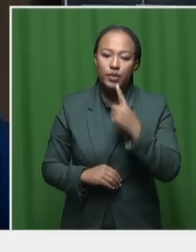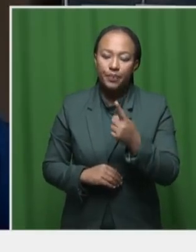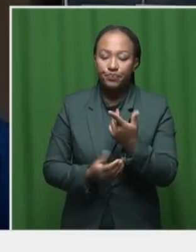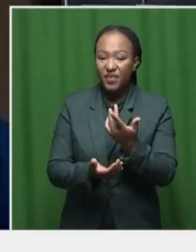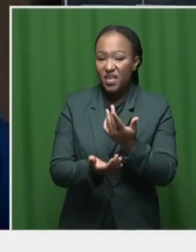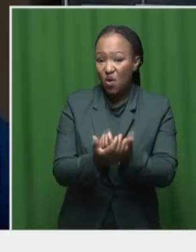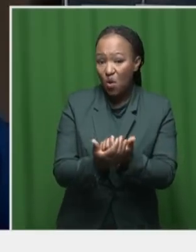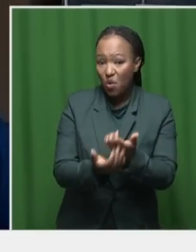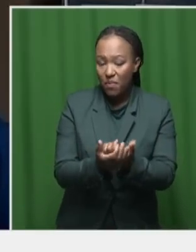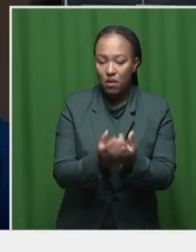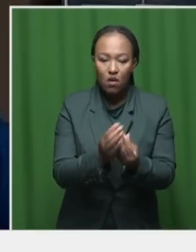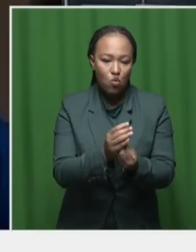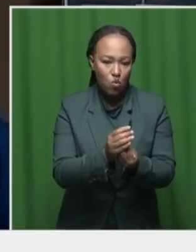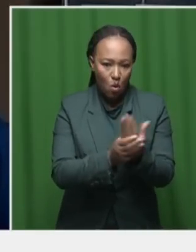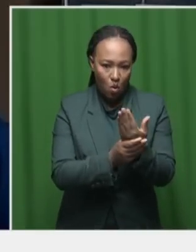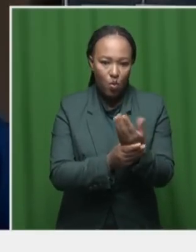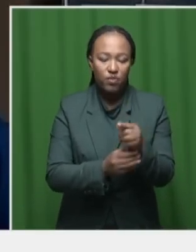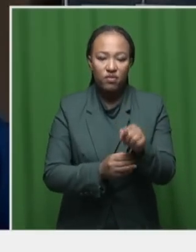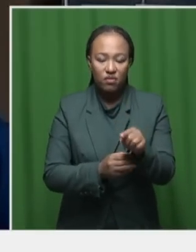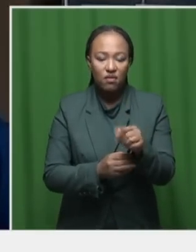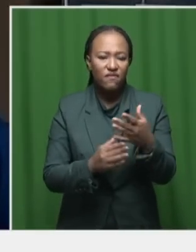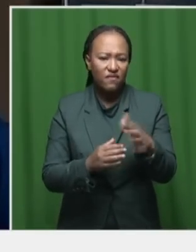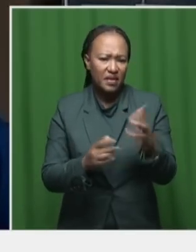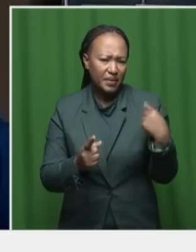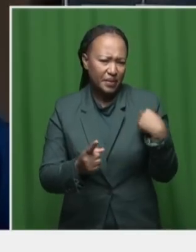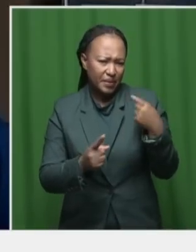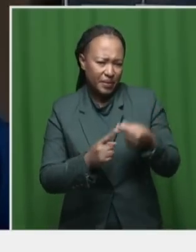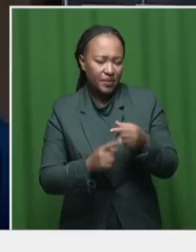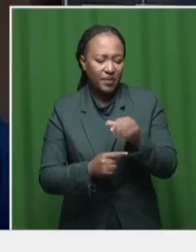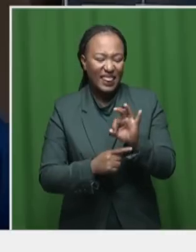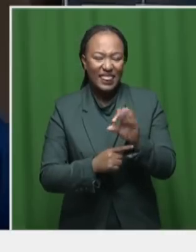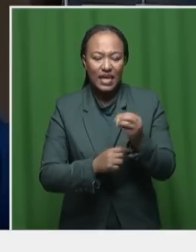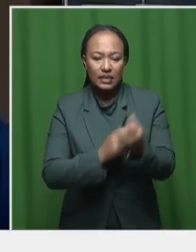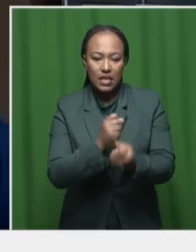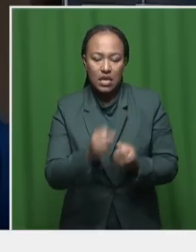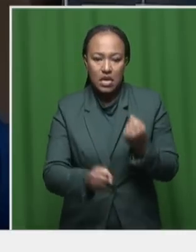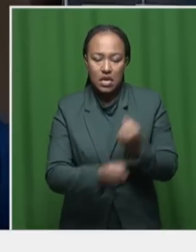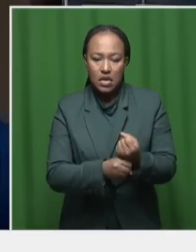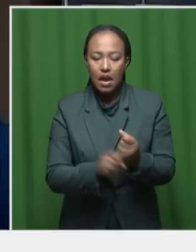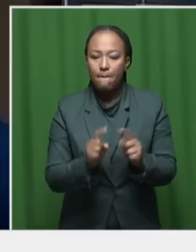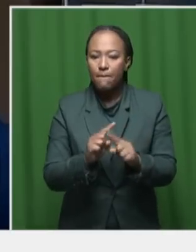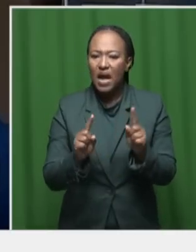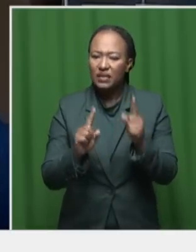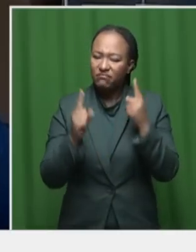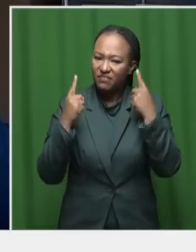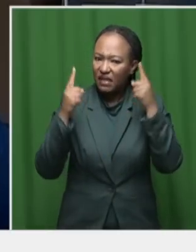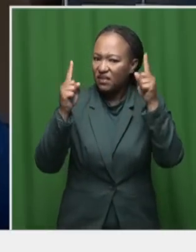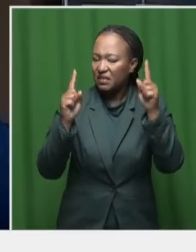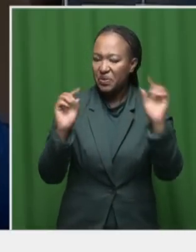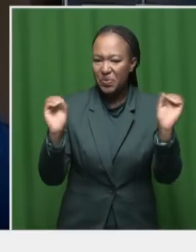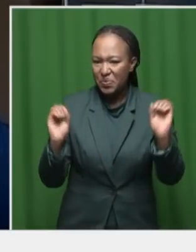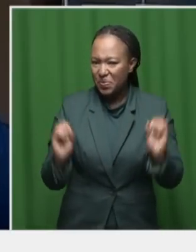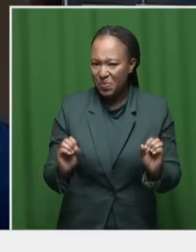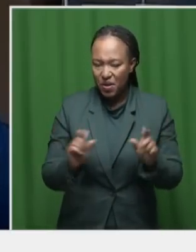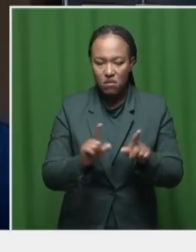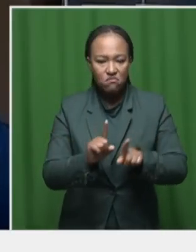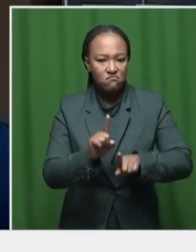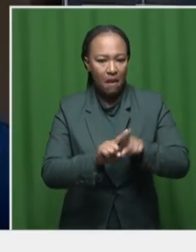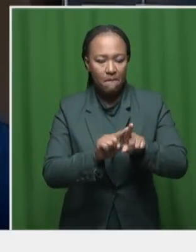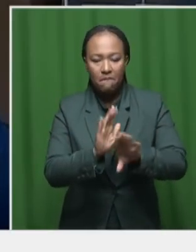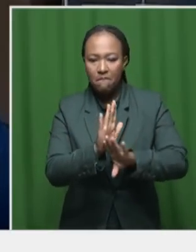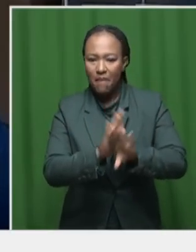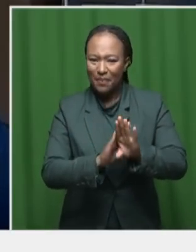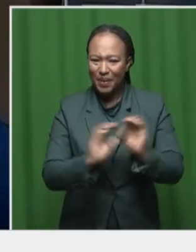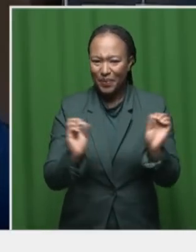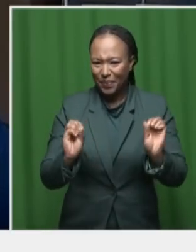is something that we've been speaking about for the past 30 years without any great success or any real success to speak of.